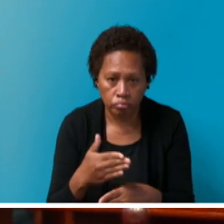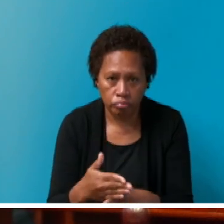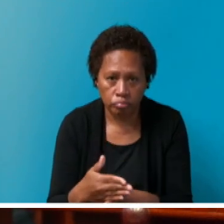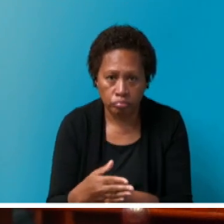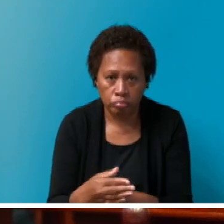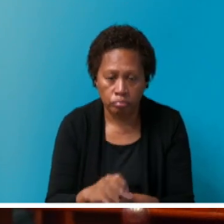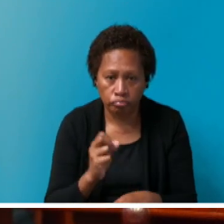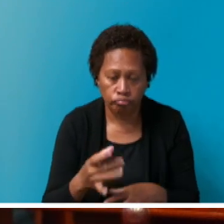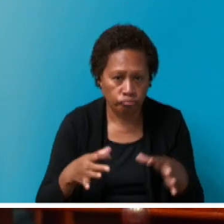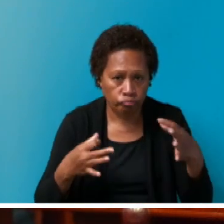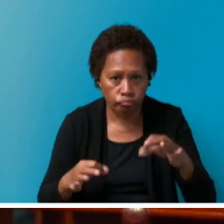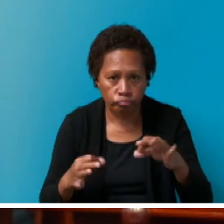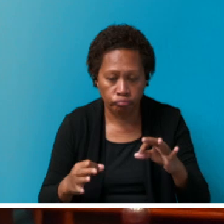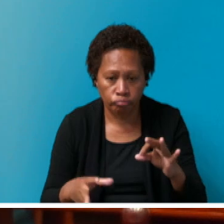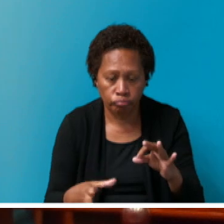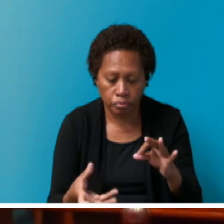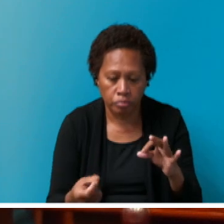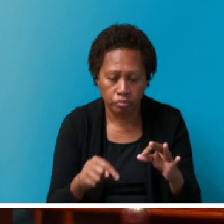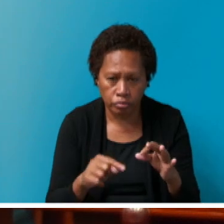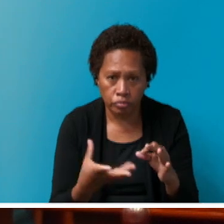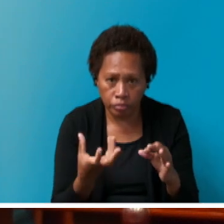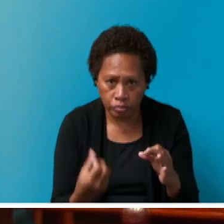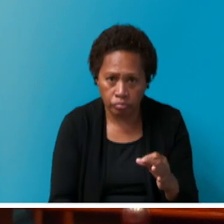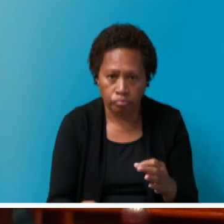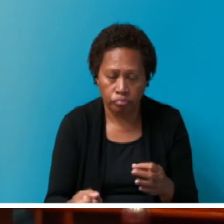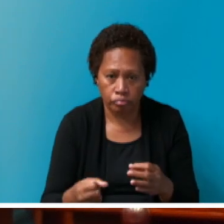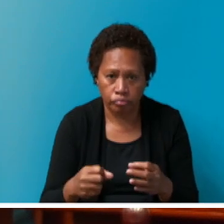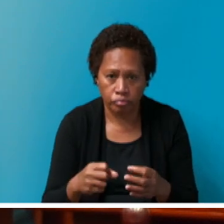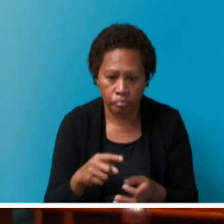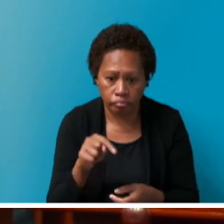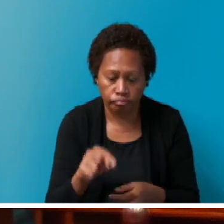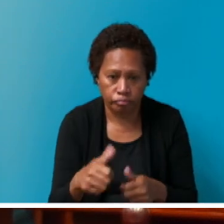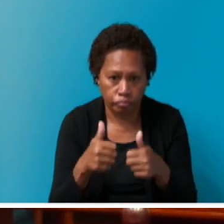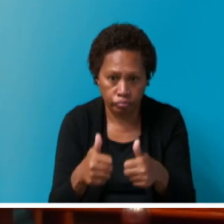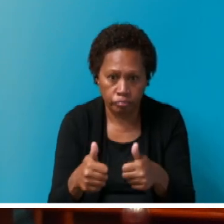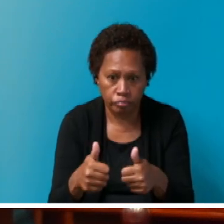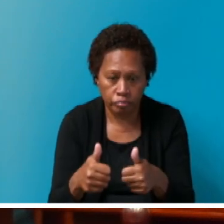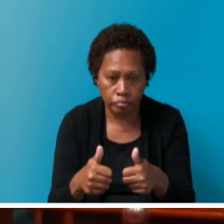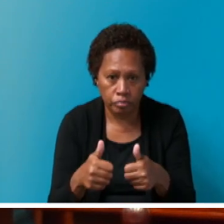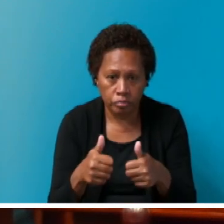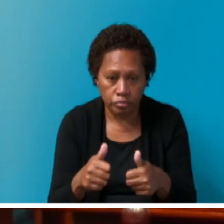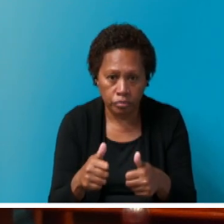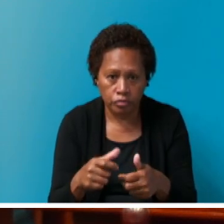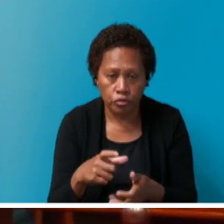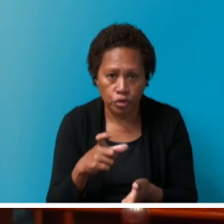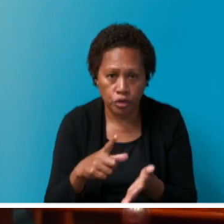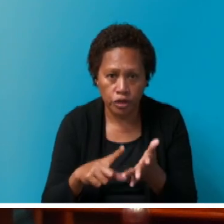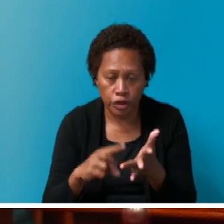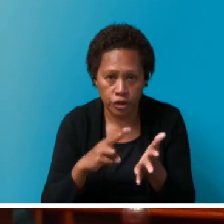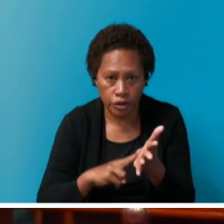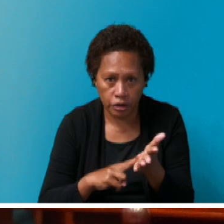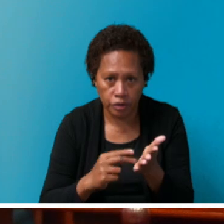audited periodically by MSAF to ensure compliance standards are being met. These include boat builders, naval architects, life raft service